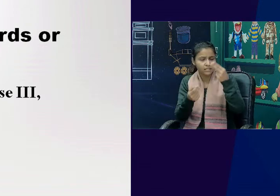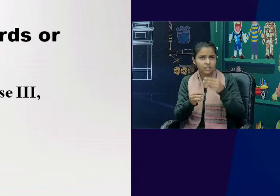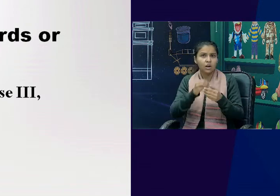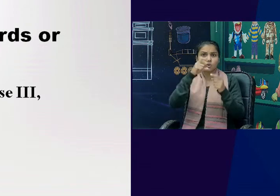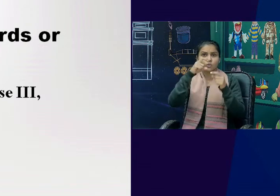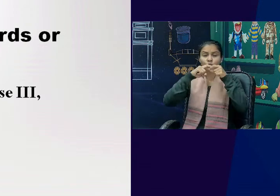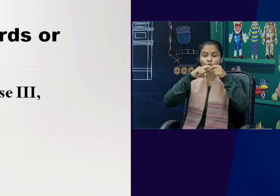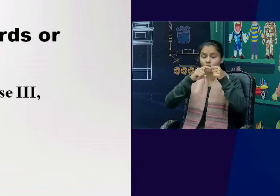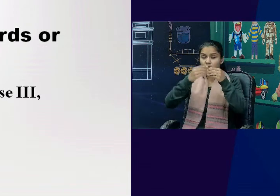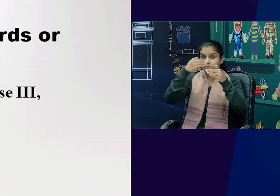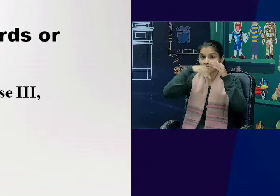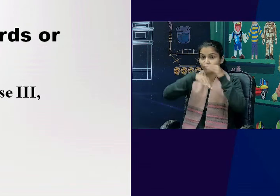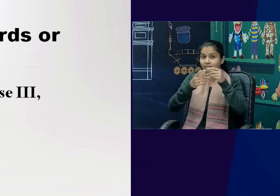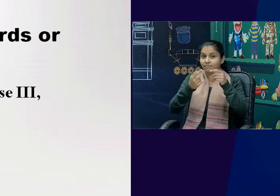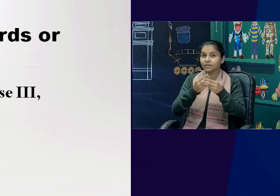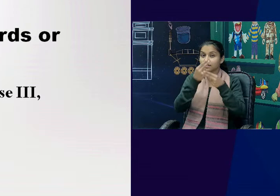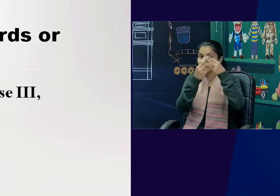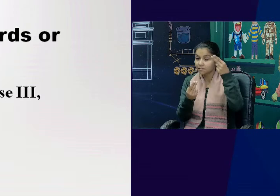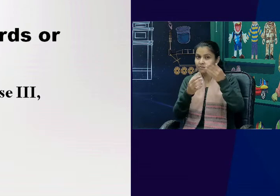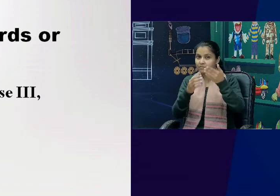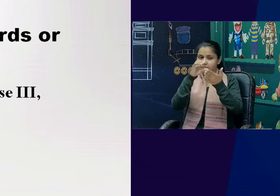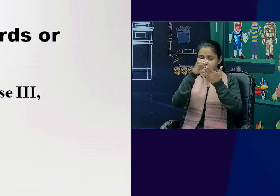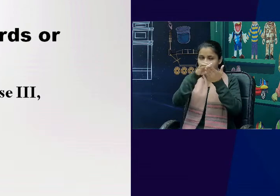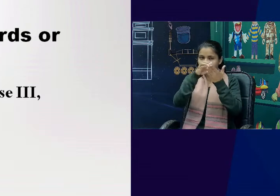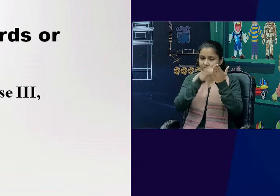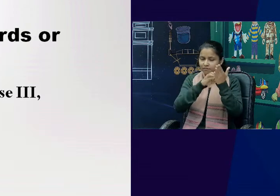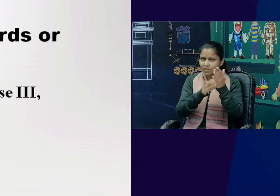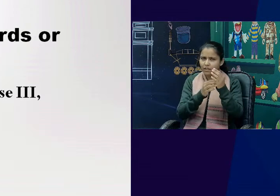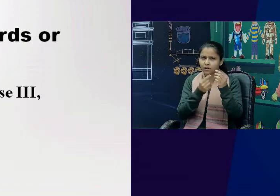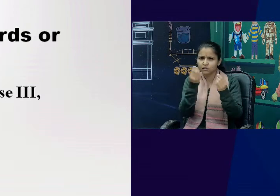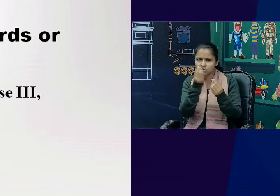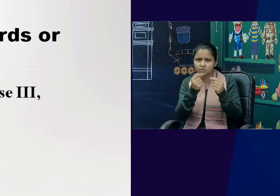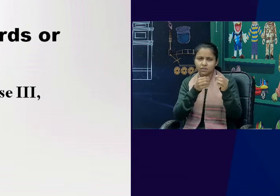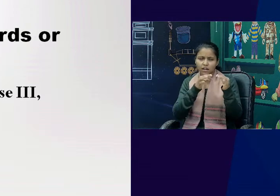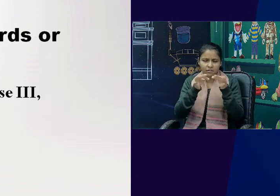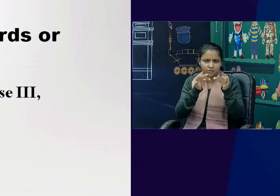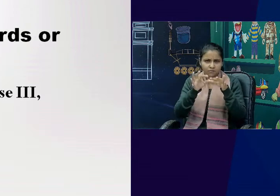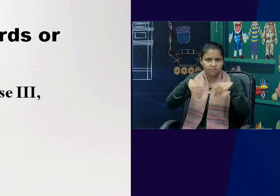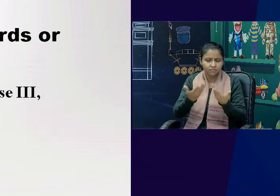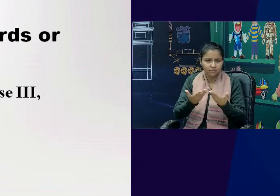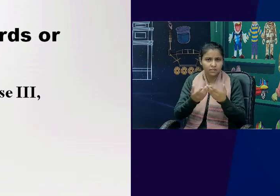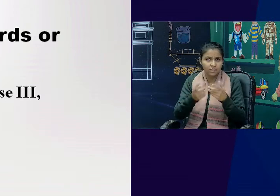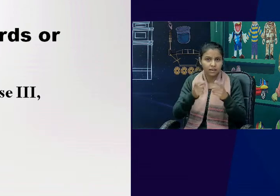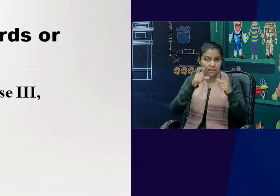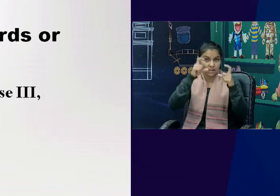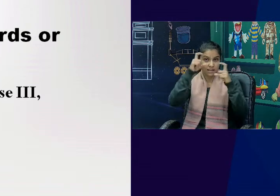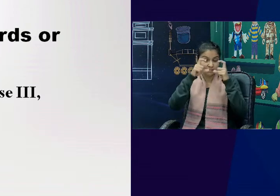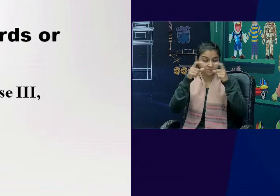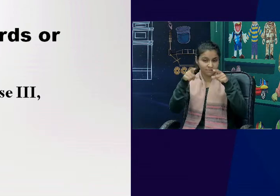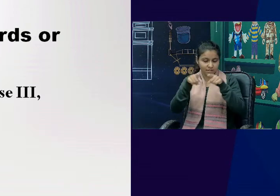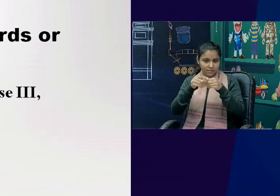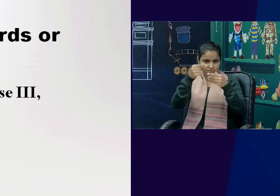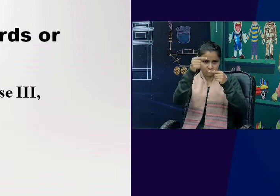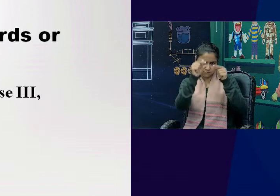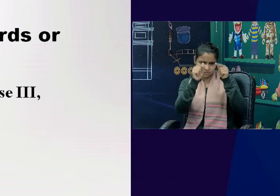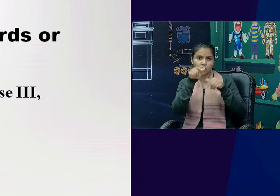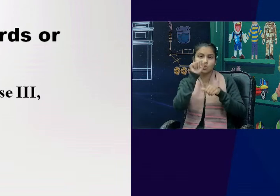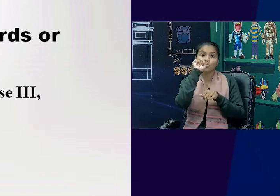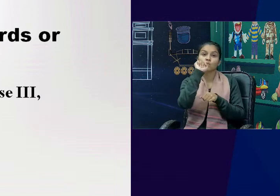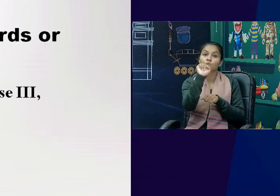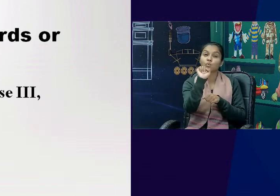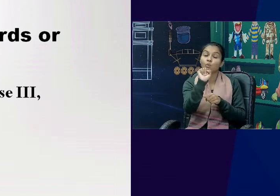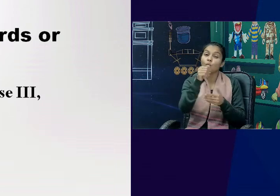wherein it is given that using some of the expressions which were in the chapter, you have to describe your experience to a